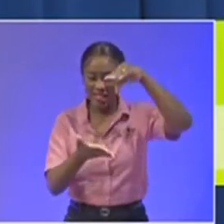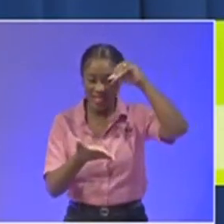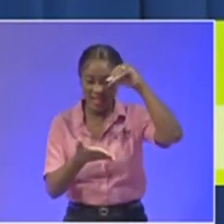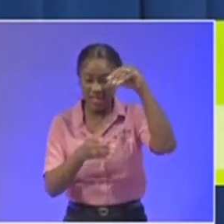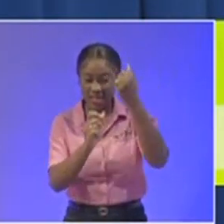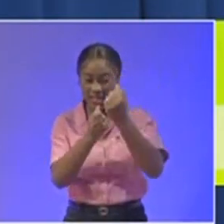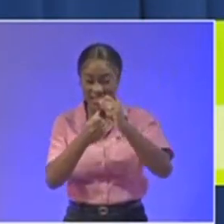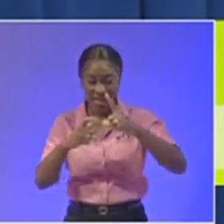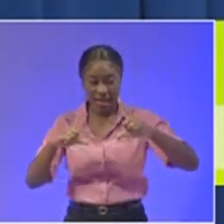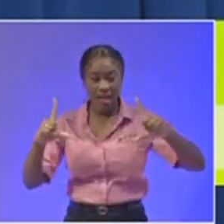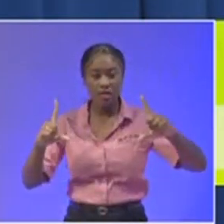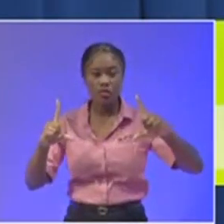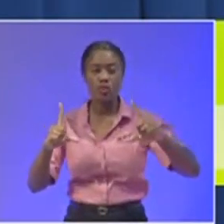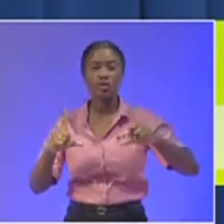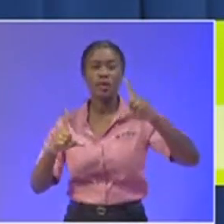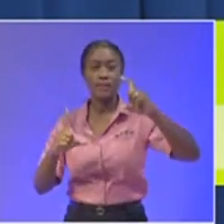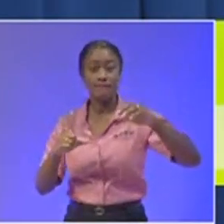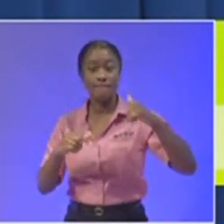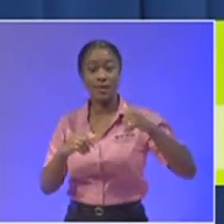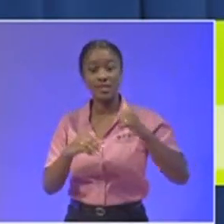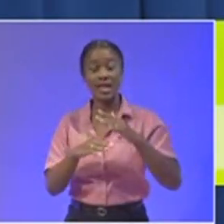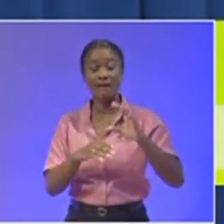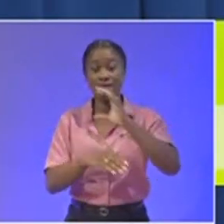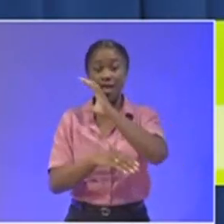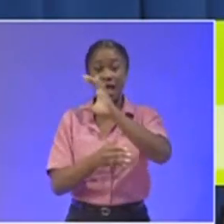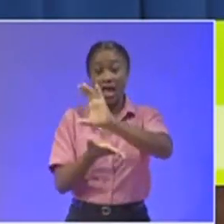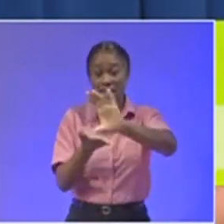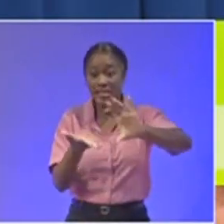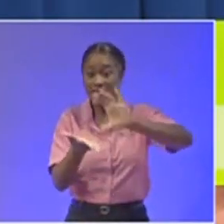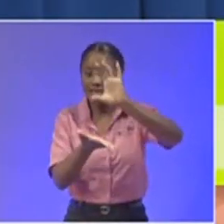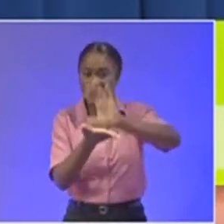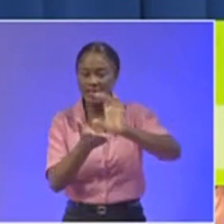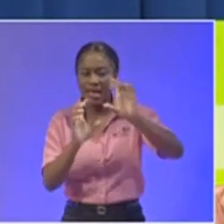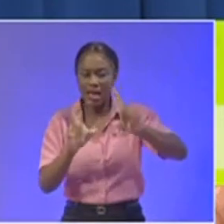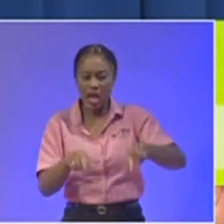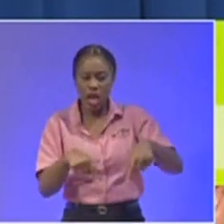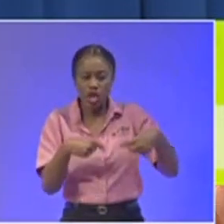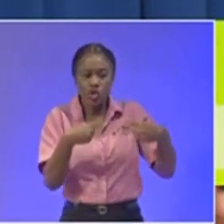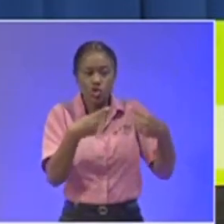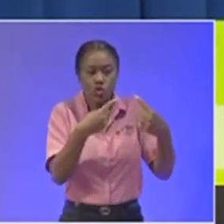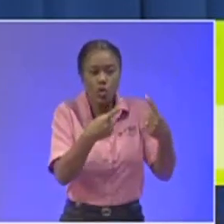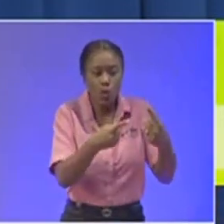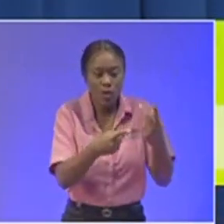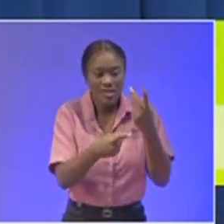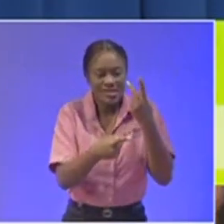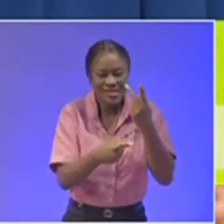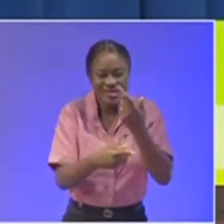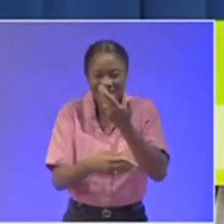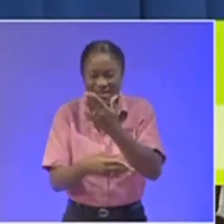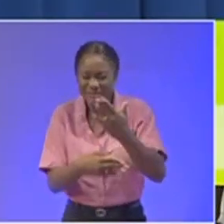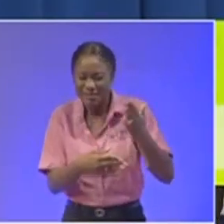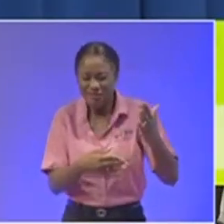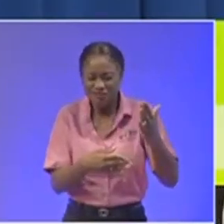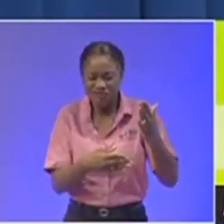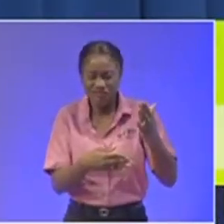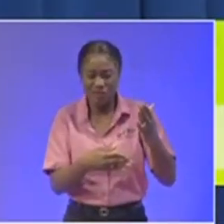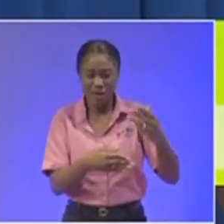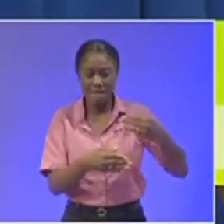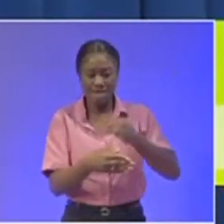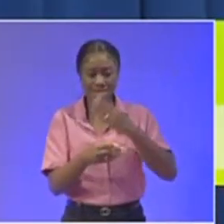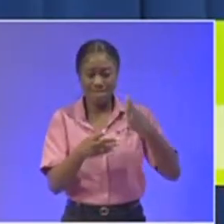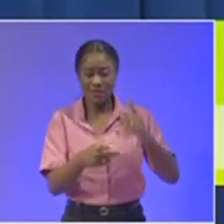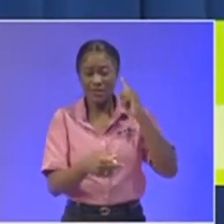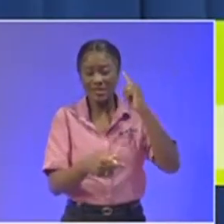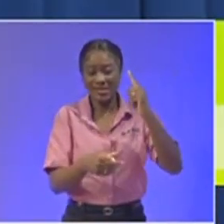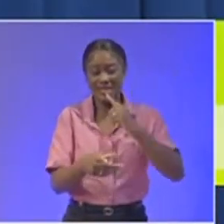that you have an early intervention center where they can go and they can have models of language from members of the deaf community, and they can just